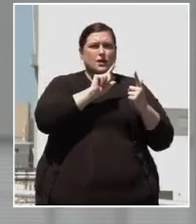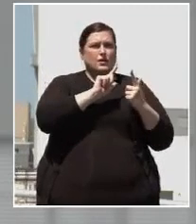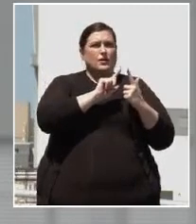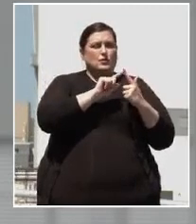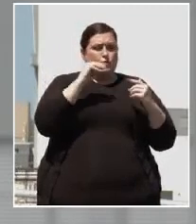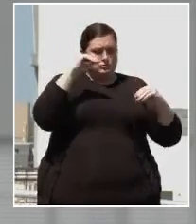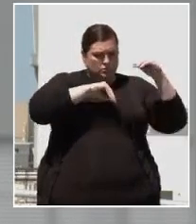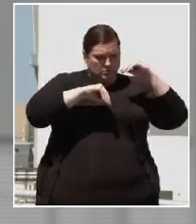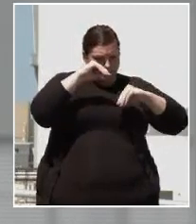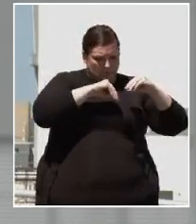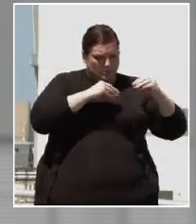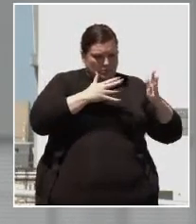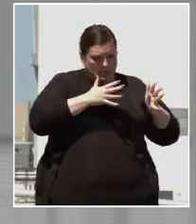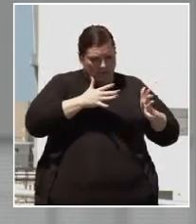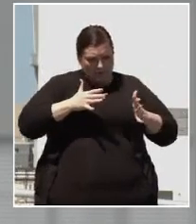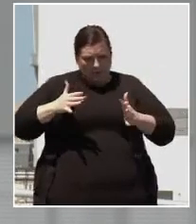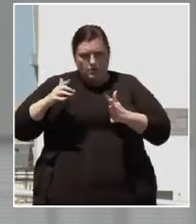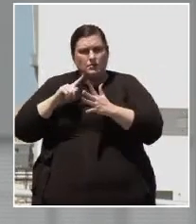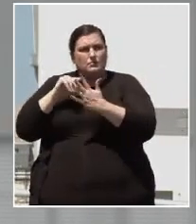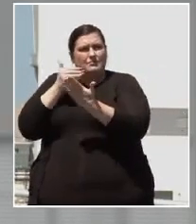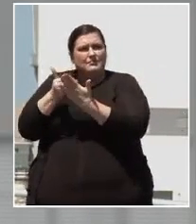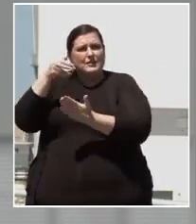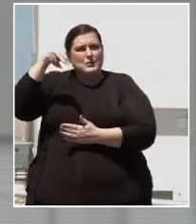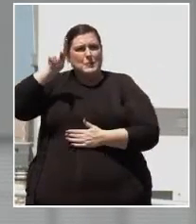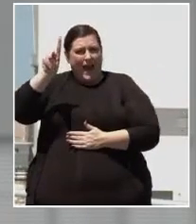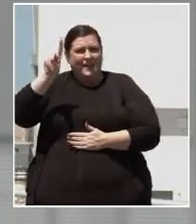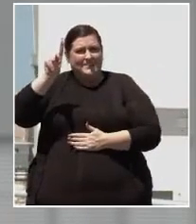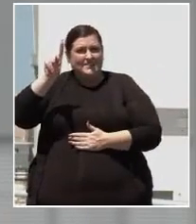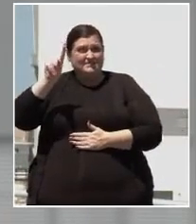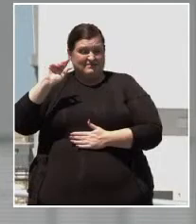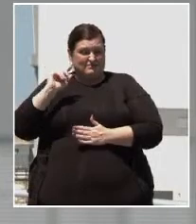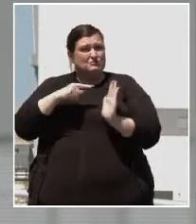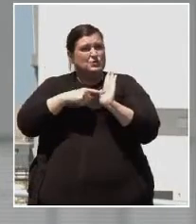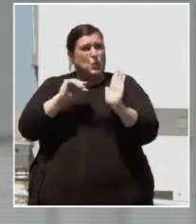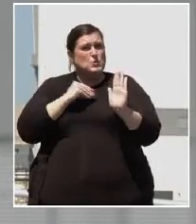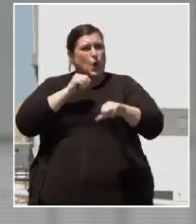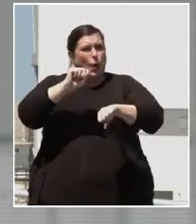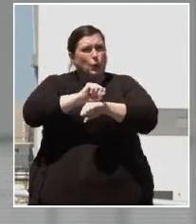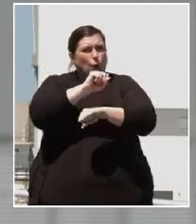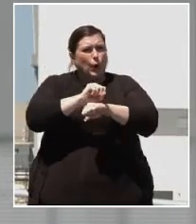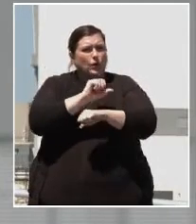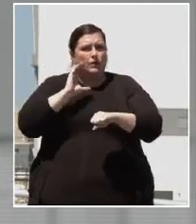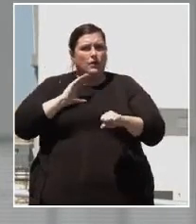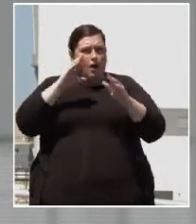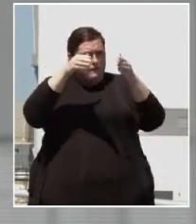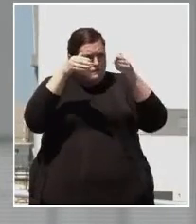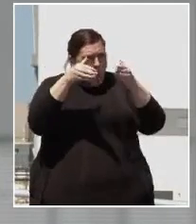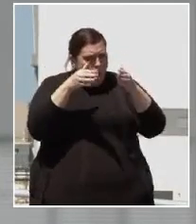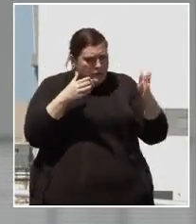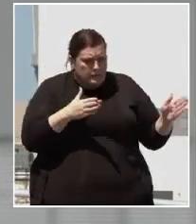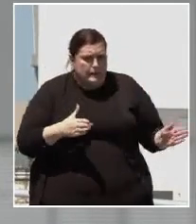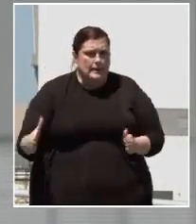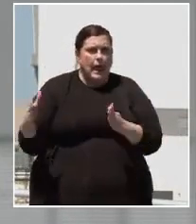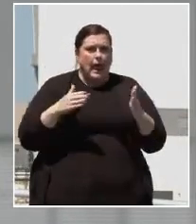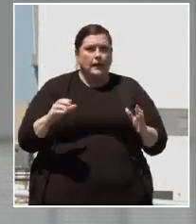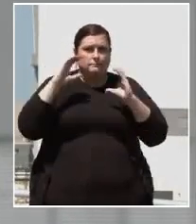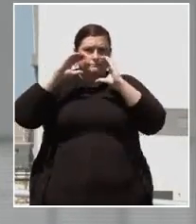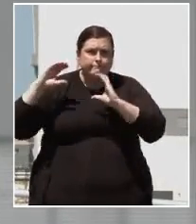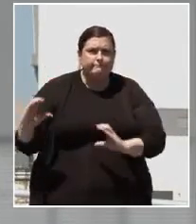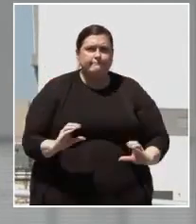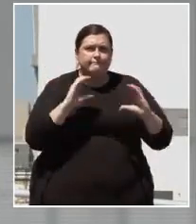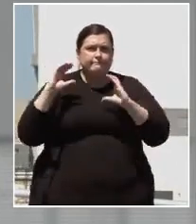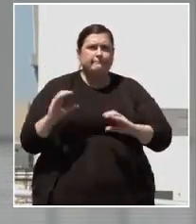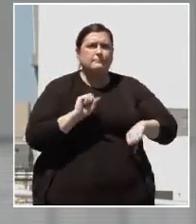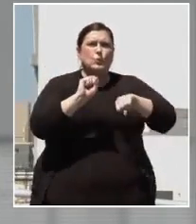symbolic of our work the meticulous planning the late nights the Relentless